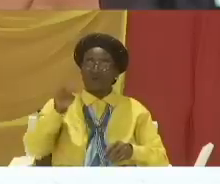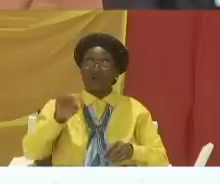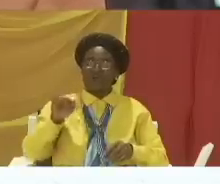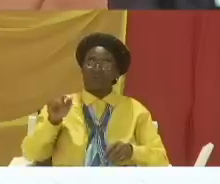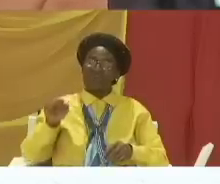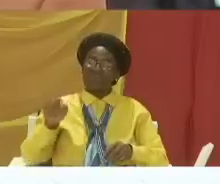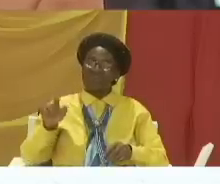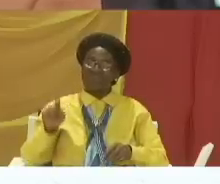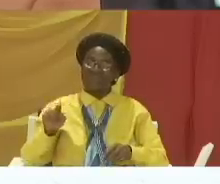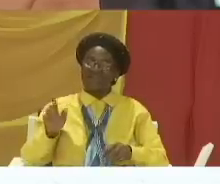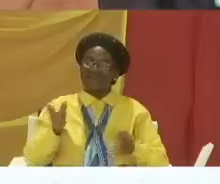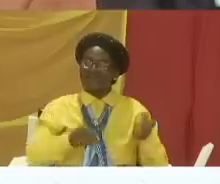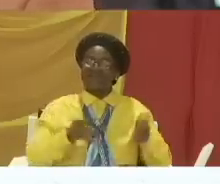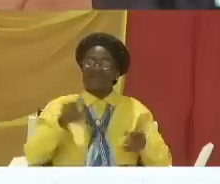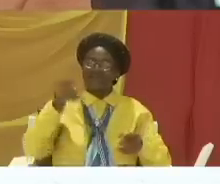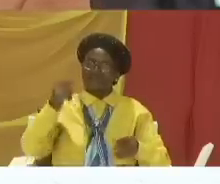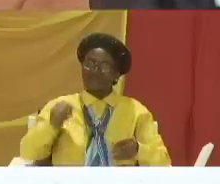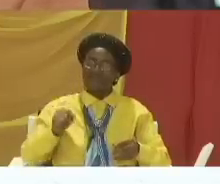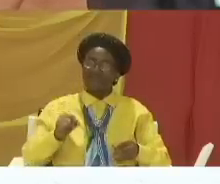stillbirth.